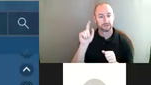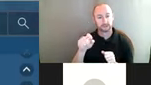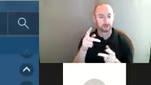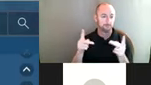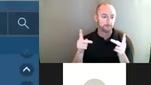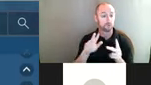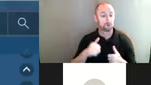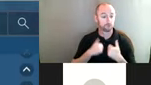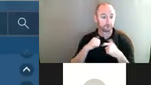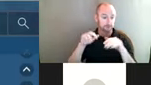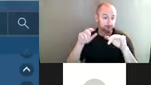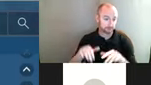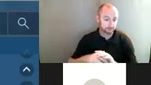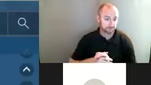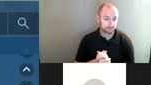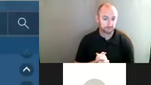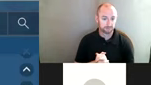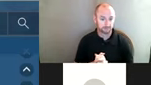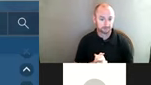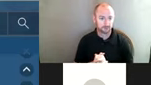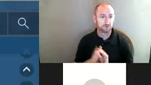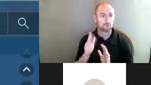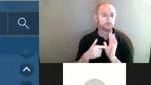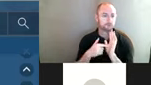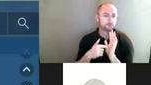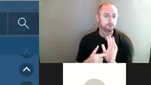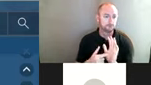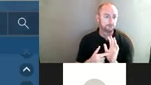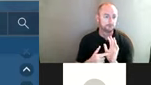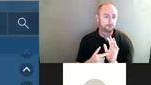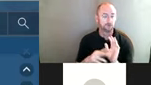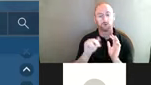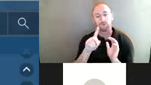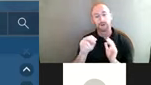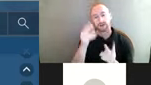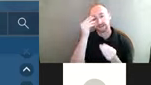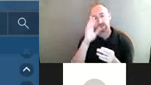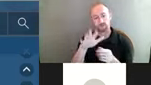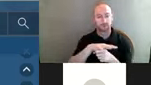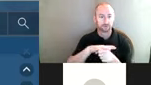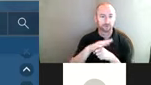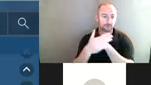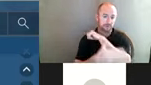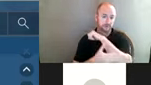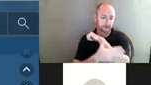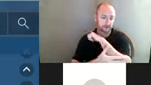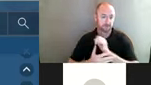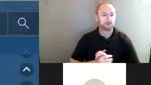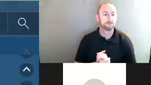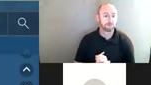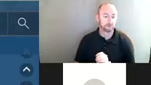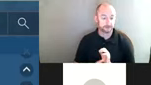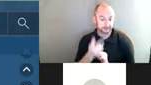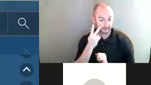type in your address, and it'll give you radon information about that county. So you see one of the screens